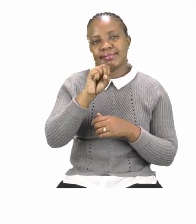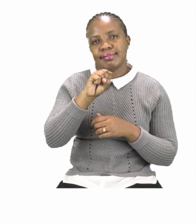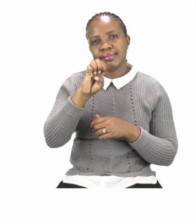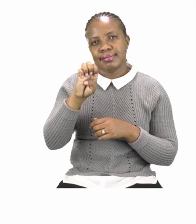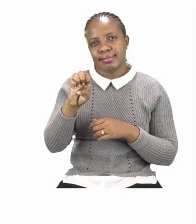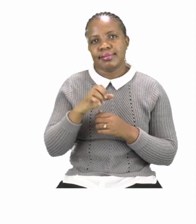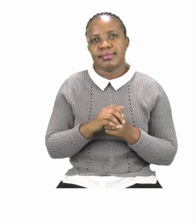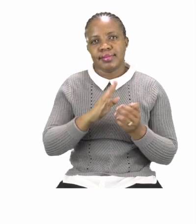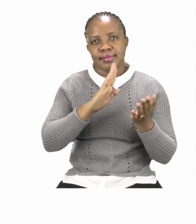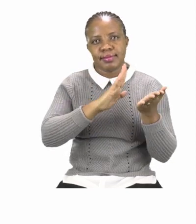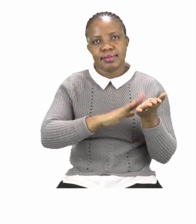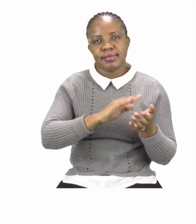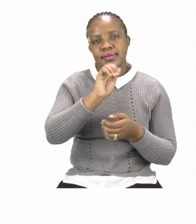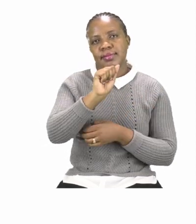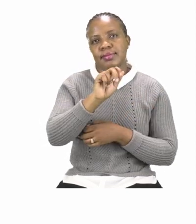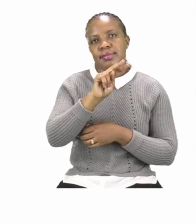and,